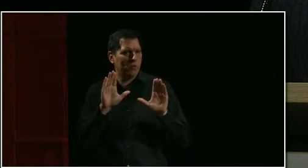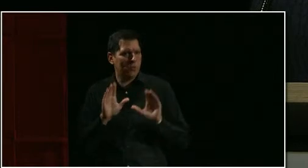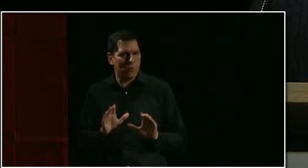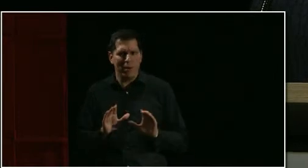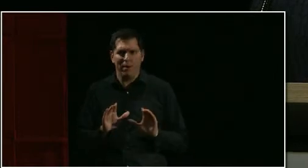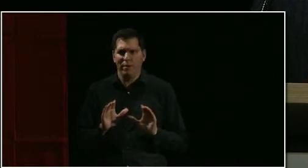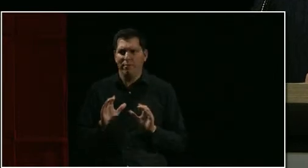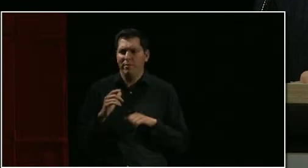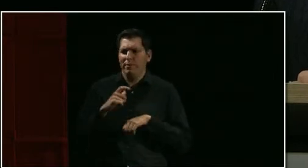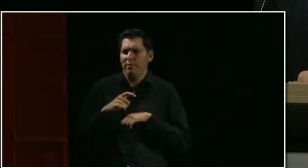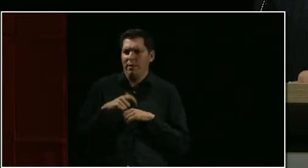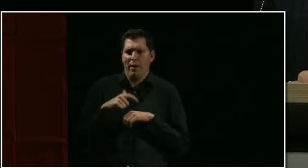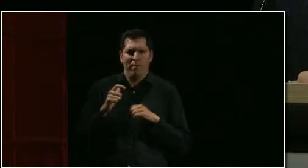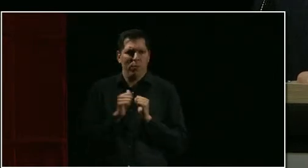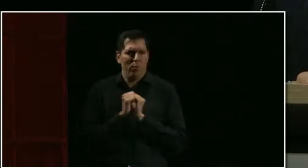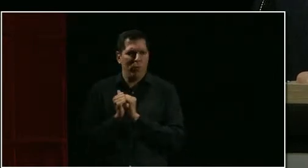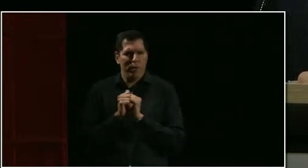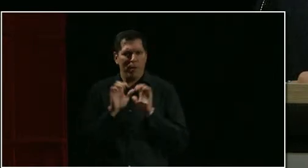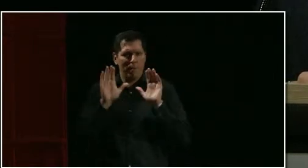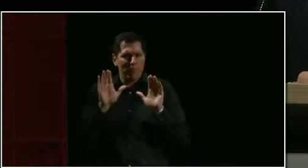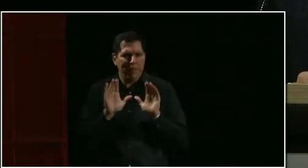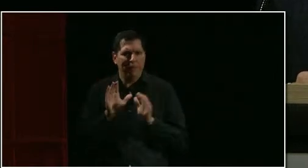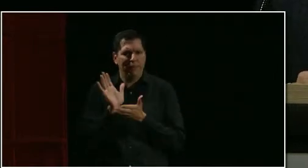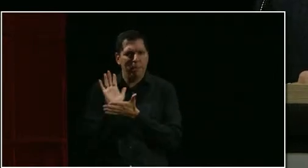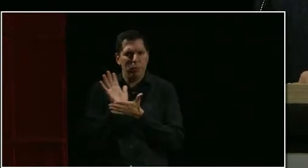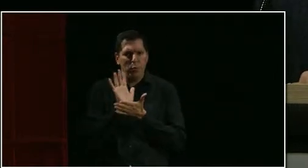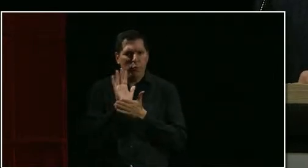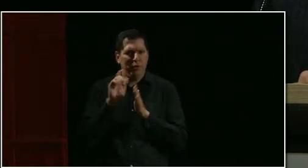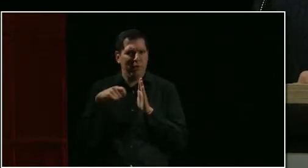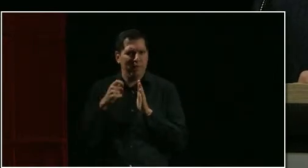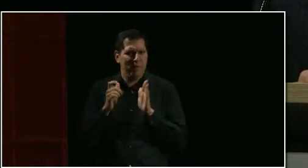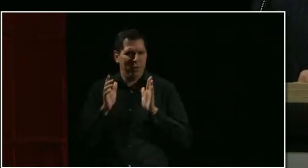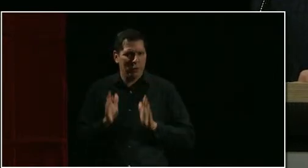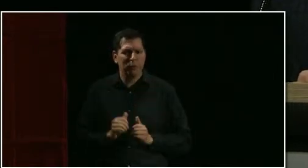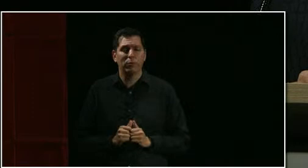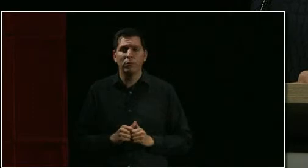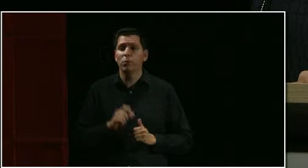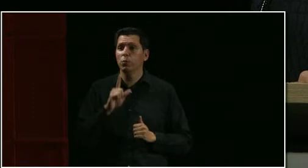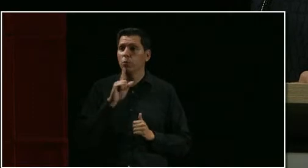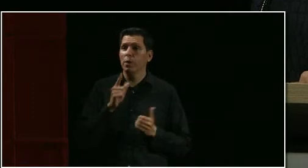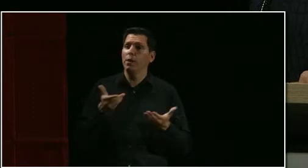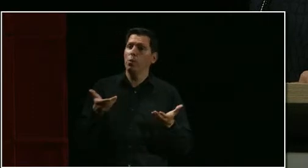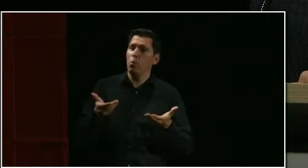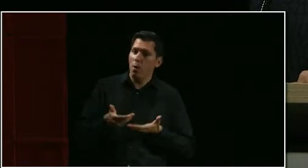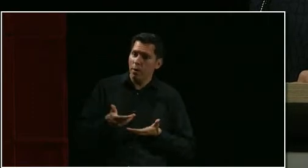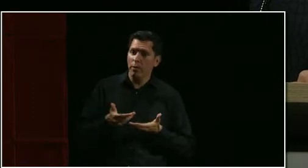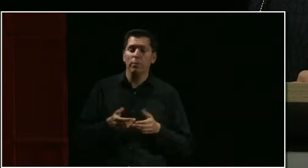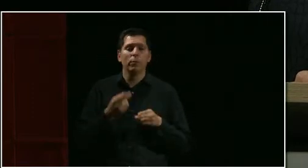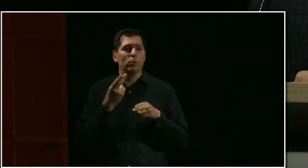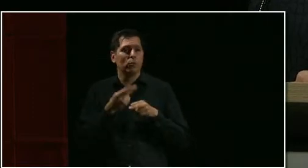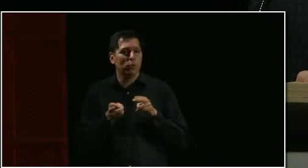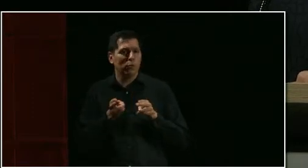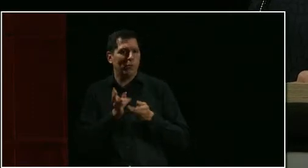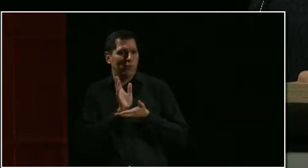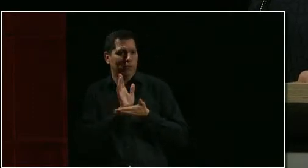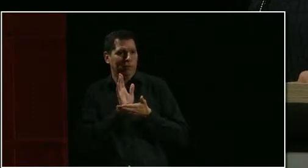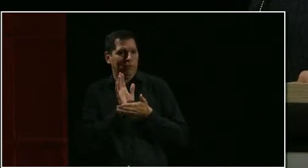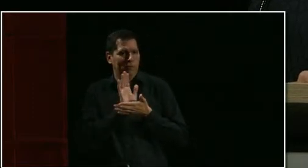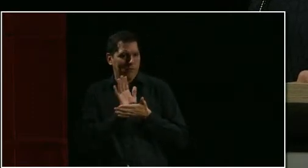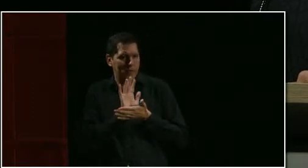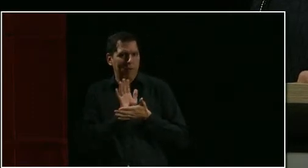lot of great filmmakers tonight. So welcome all of you on behalf of the Governors of the Short Film and Feature Animation